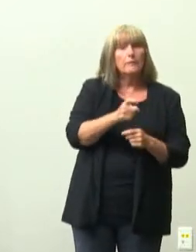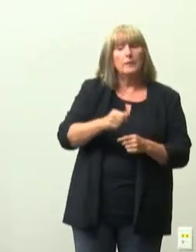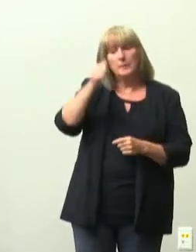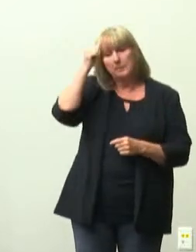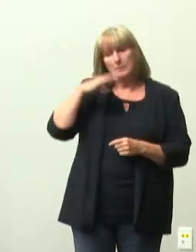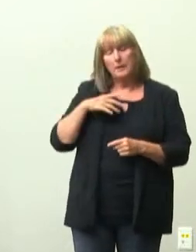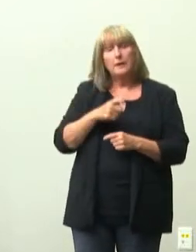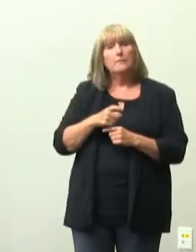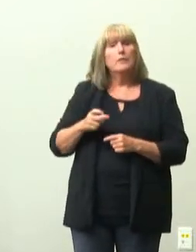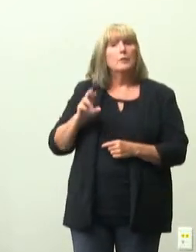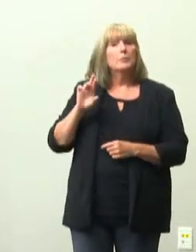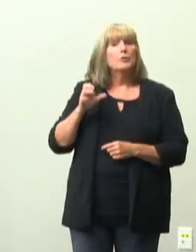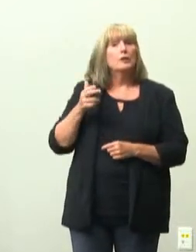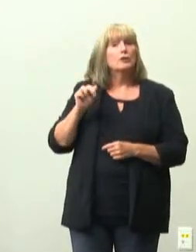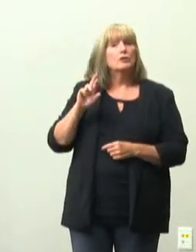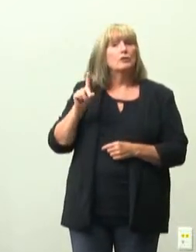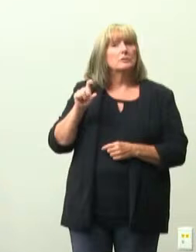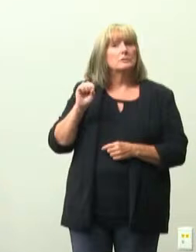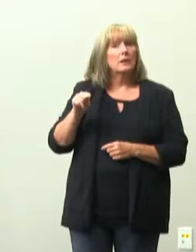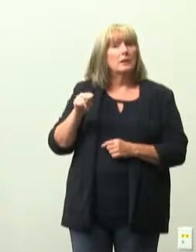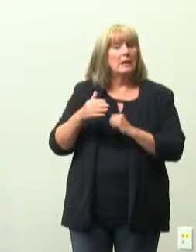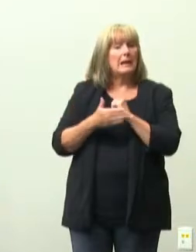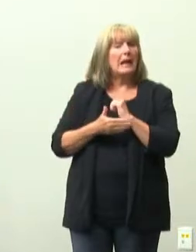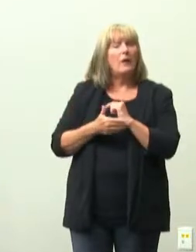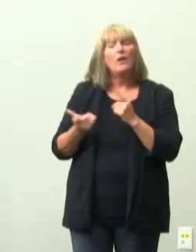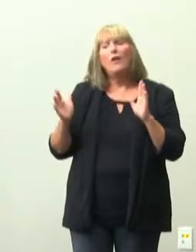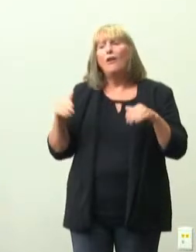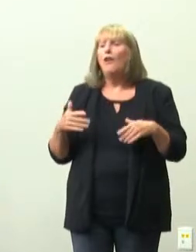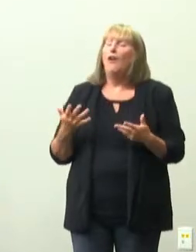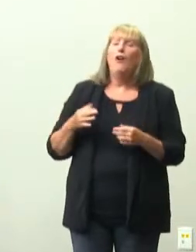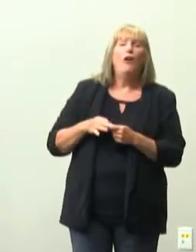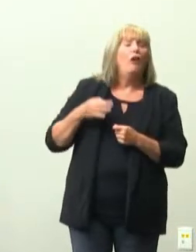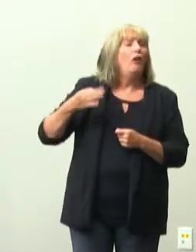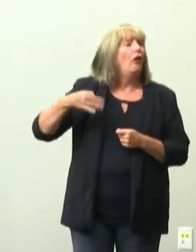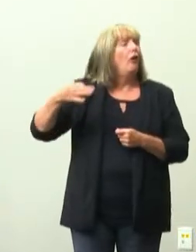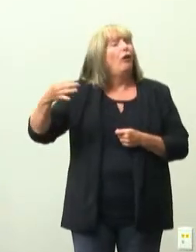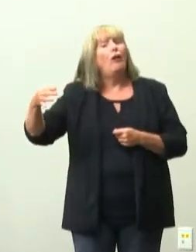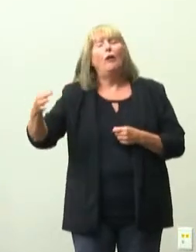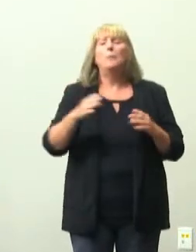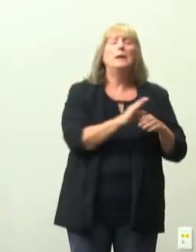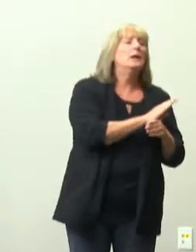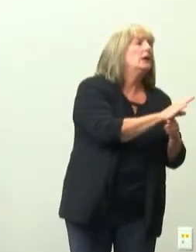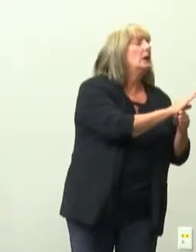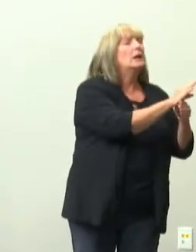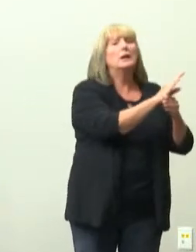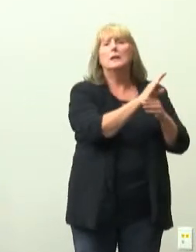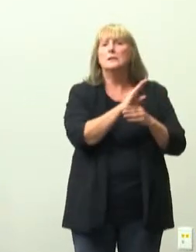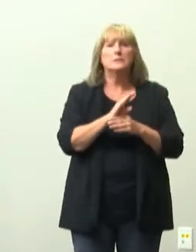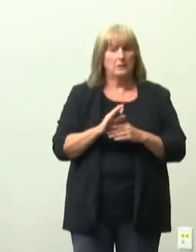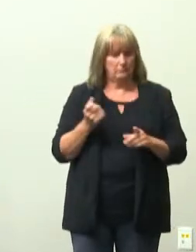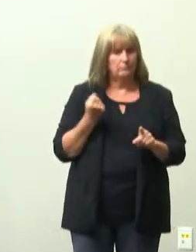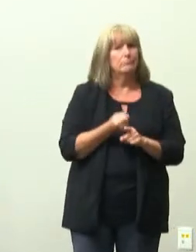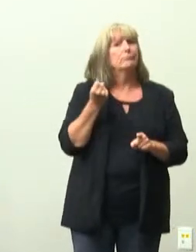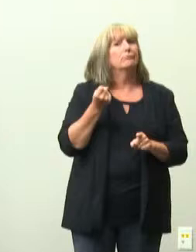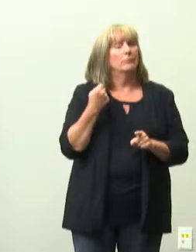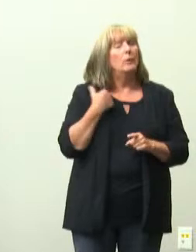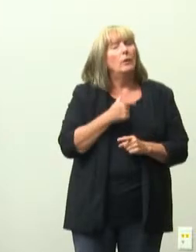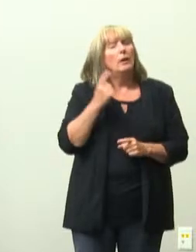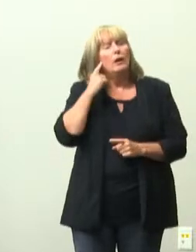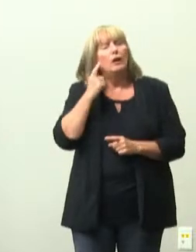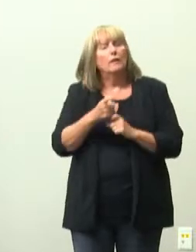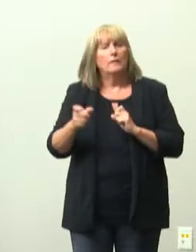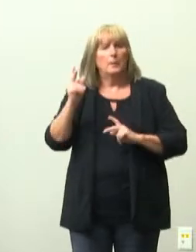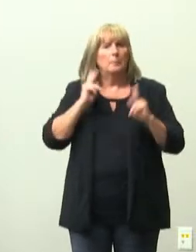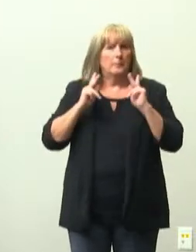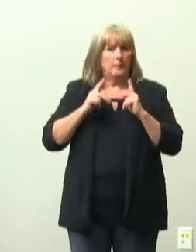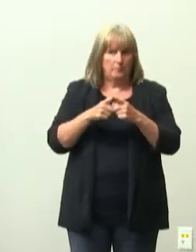from Richardson County, he just hadn't got around to it, and he was doing other things. That is something that we actually do hear from people.